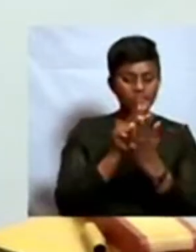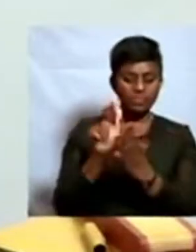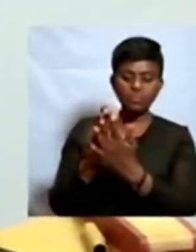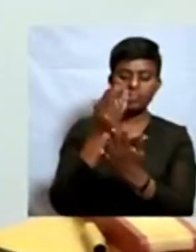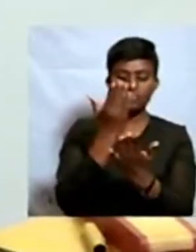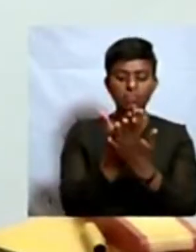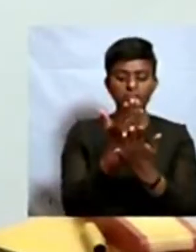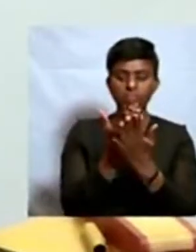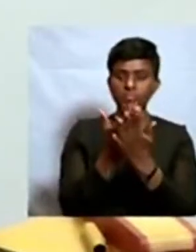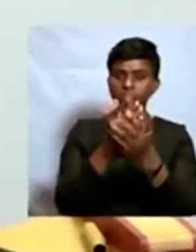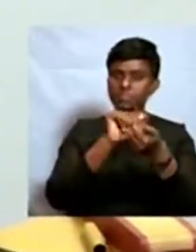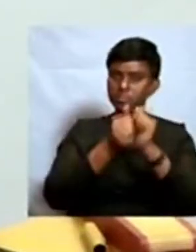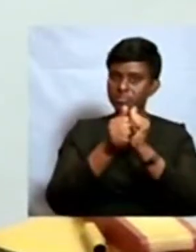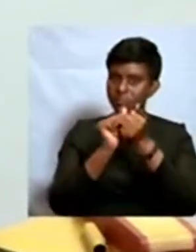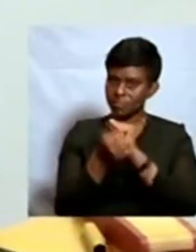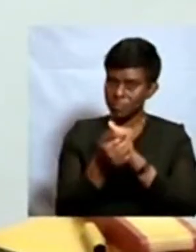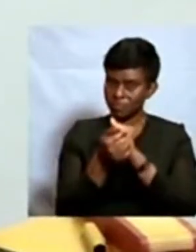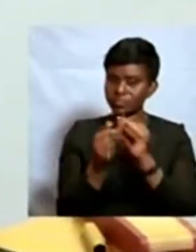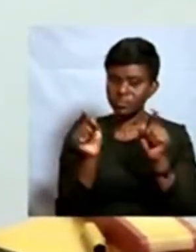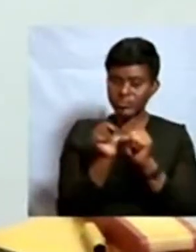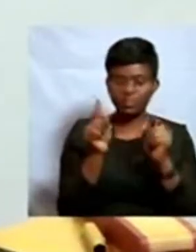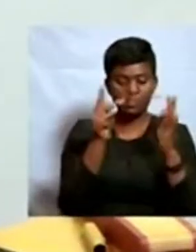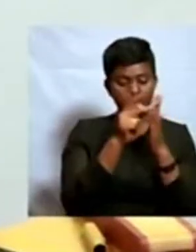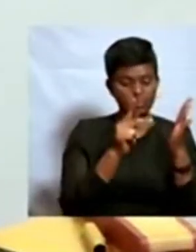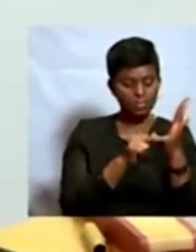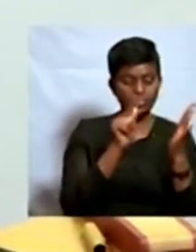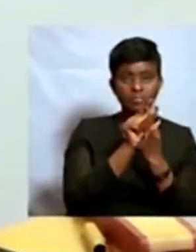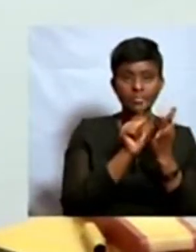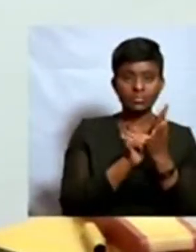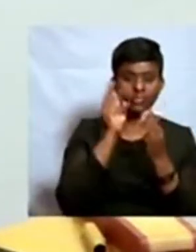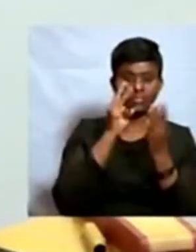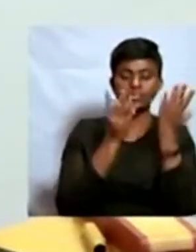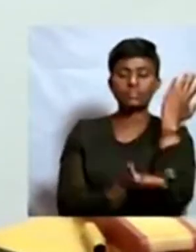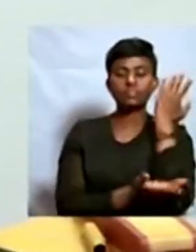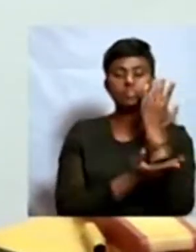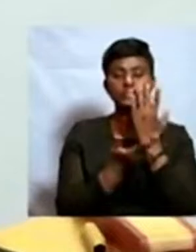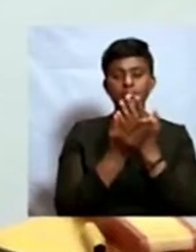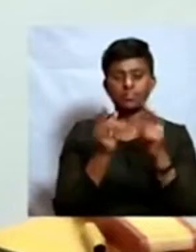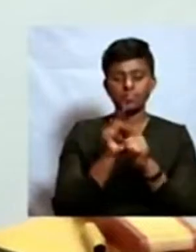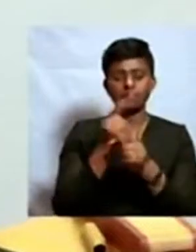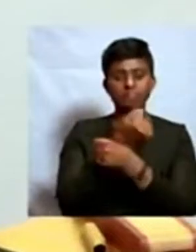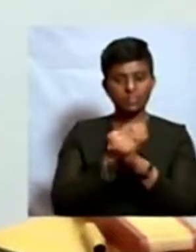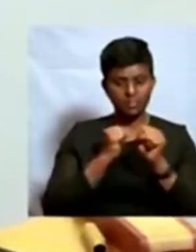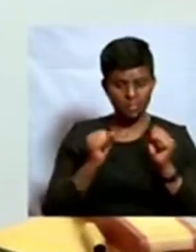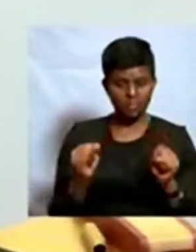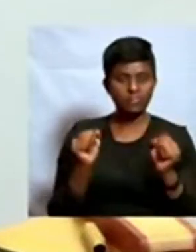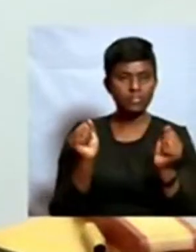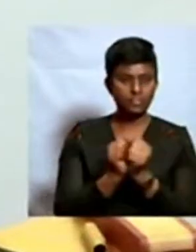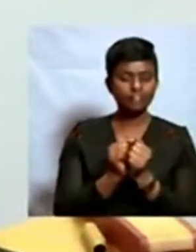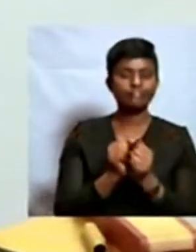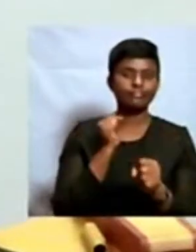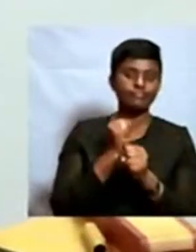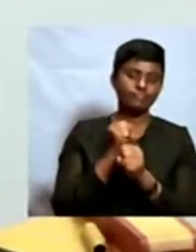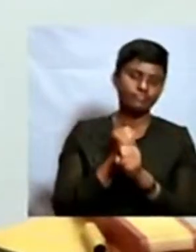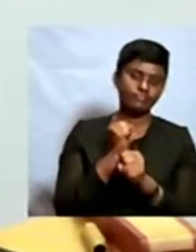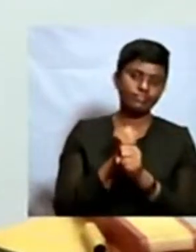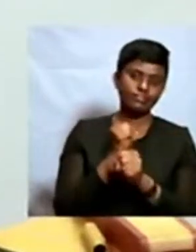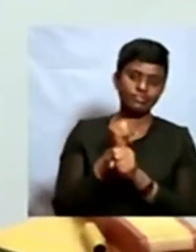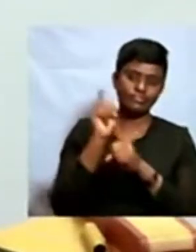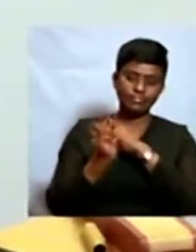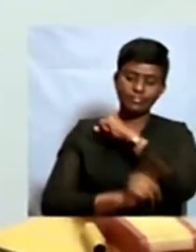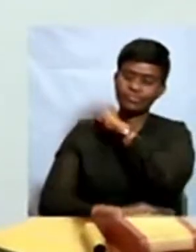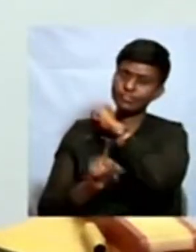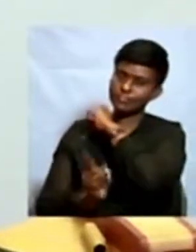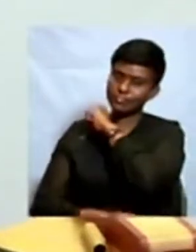proposed amendment to the Principal Act will enhance the safety and enforcement of